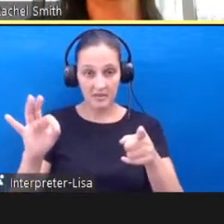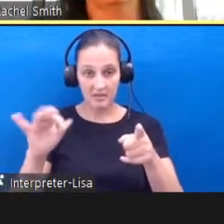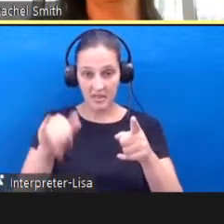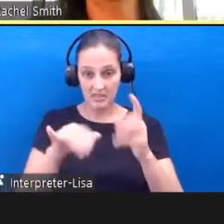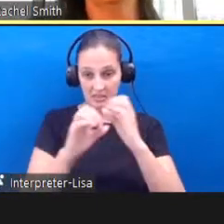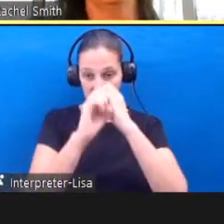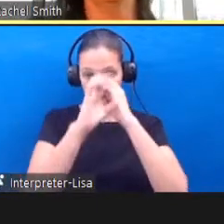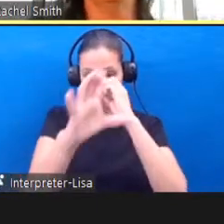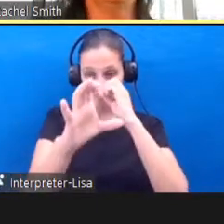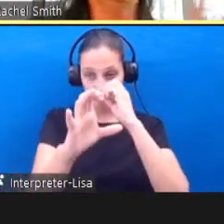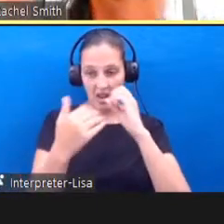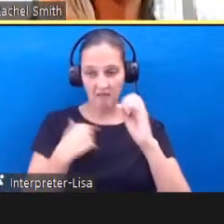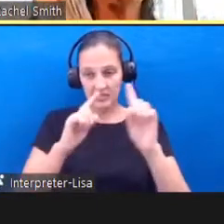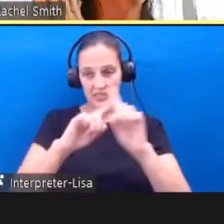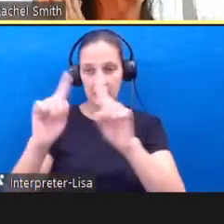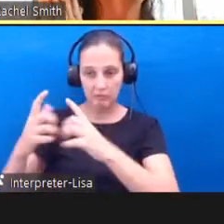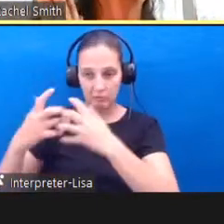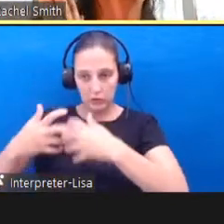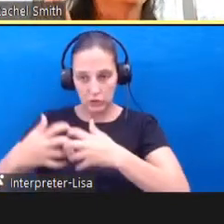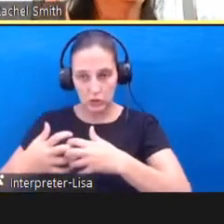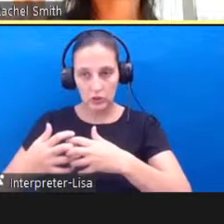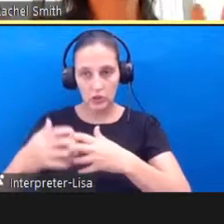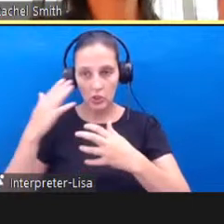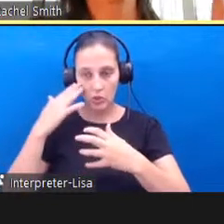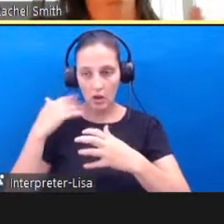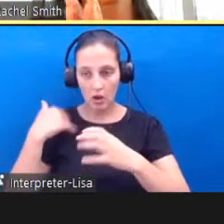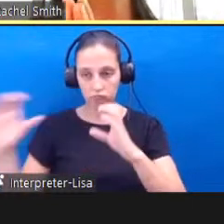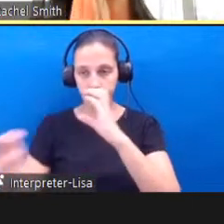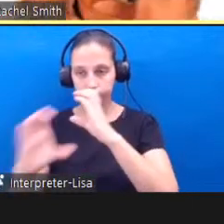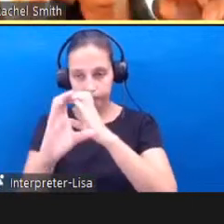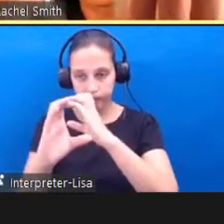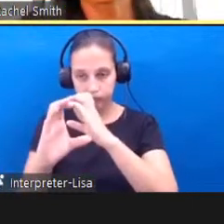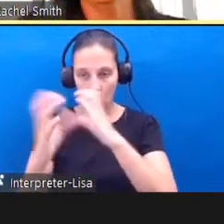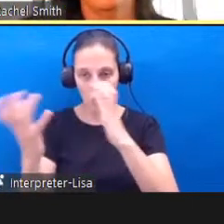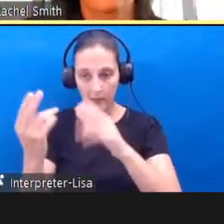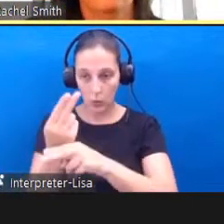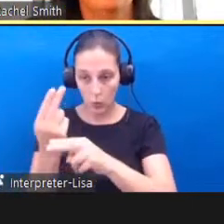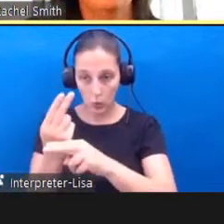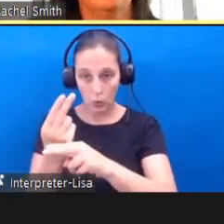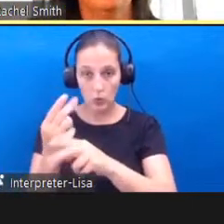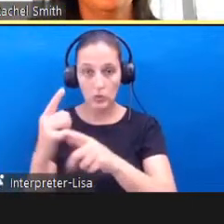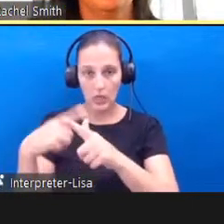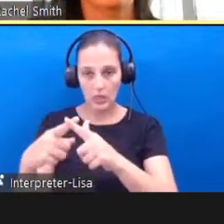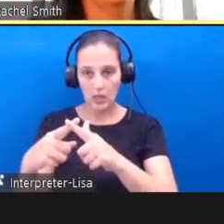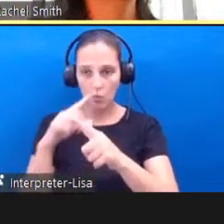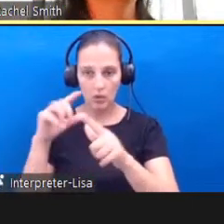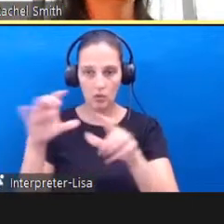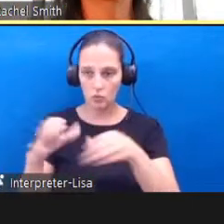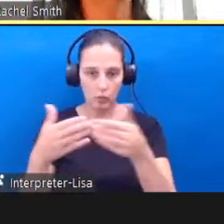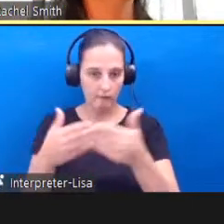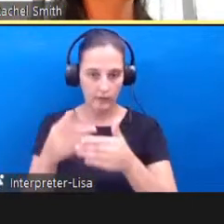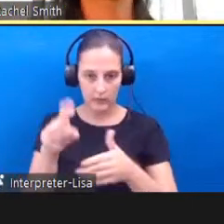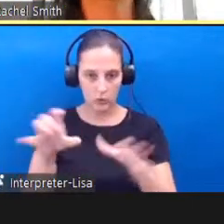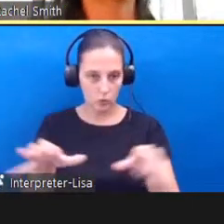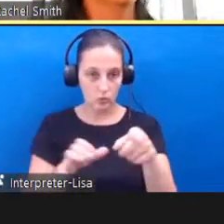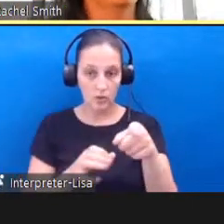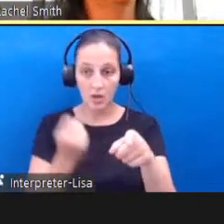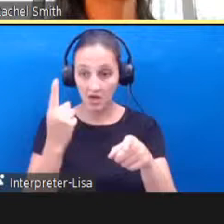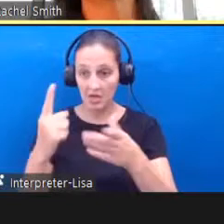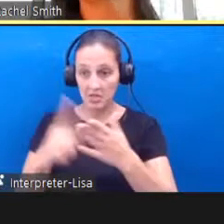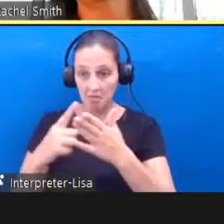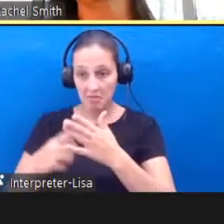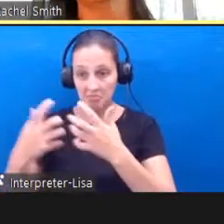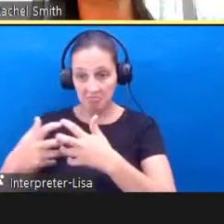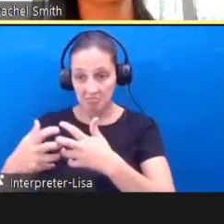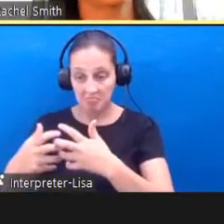telescopes can have different instruments. So you put the instrument on that you're using, and then it does what it needs to do here. And sometimes the instruments are